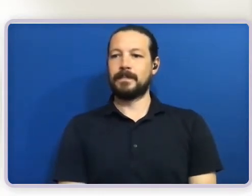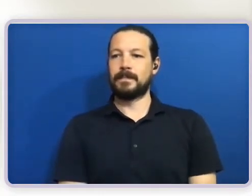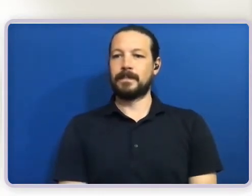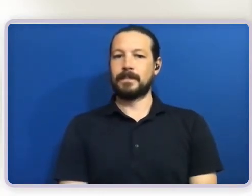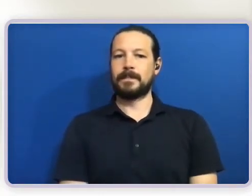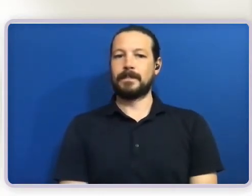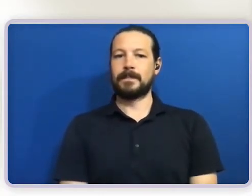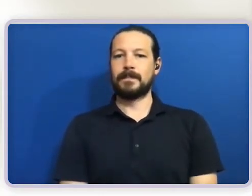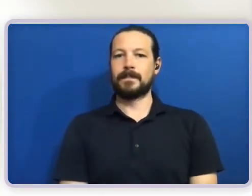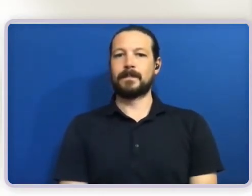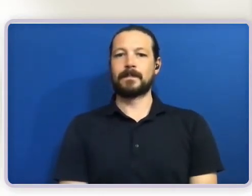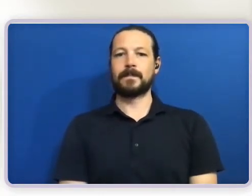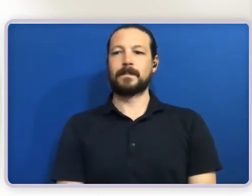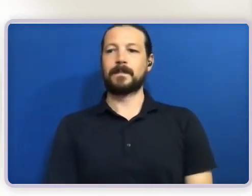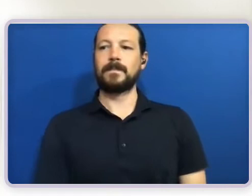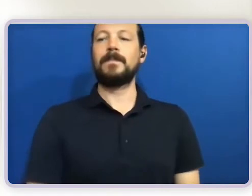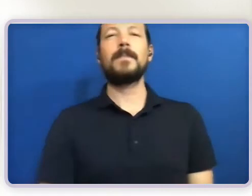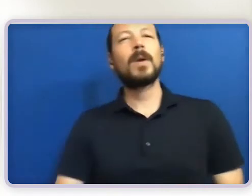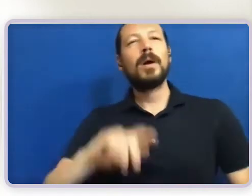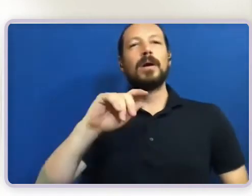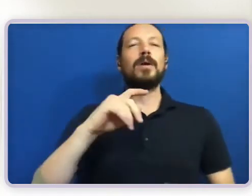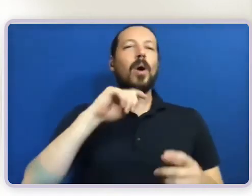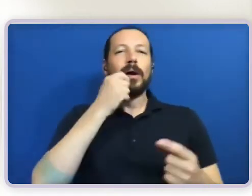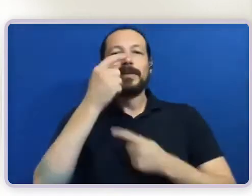So just a couple of points about really what we do.